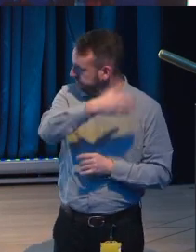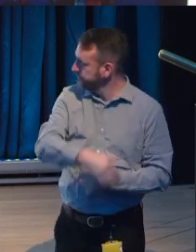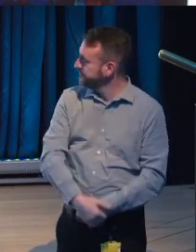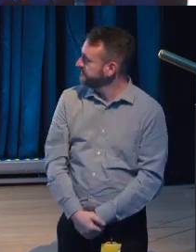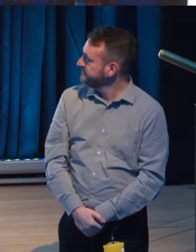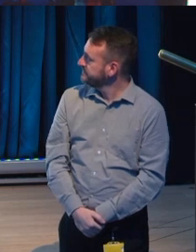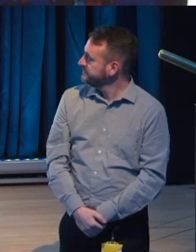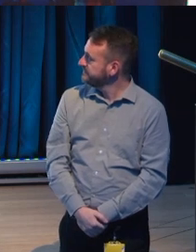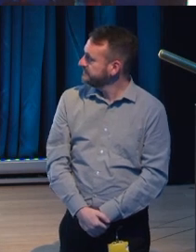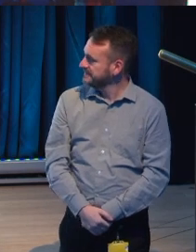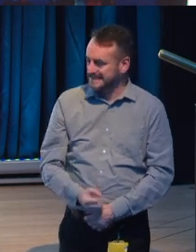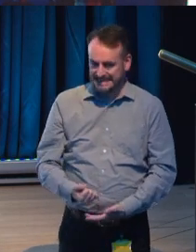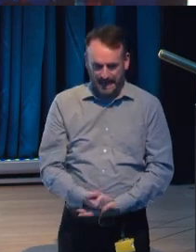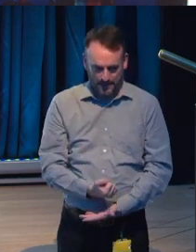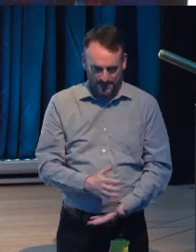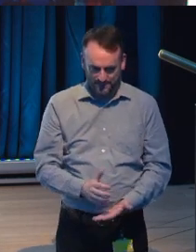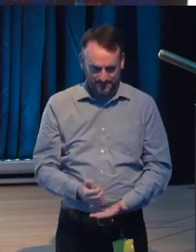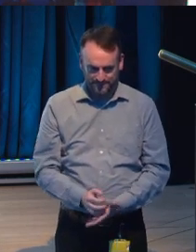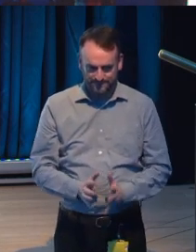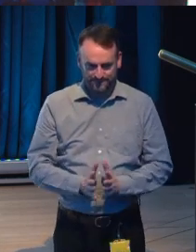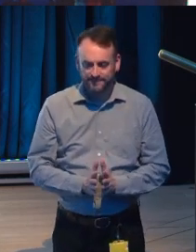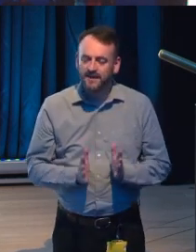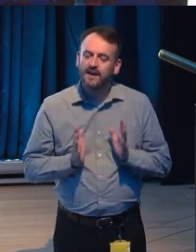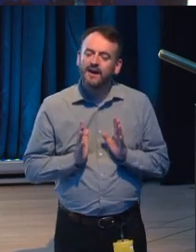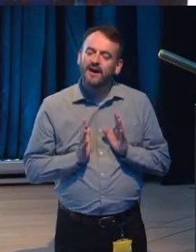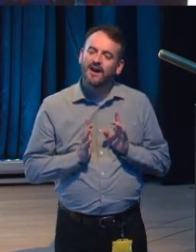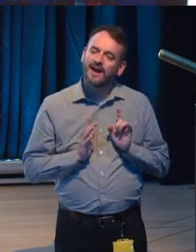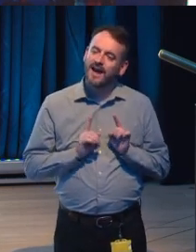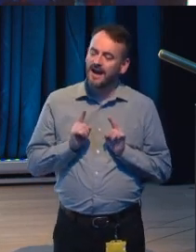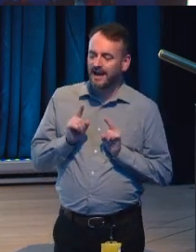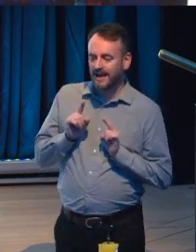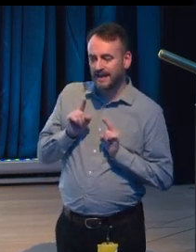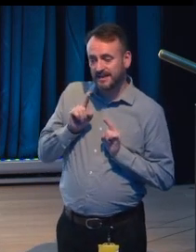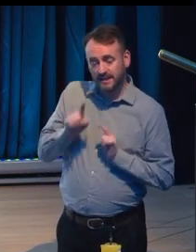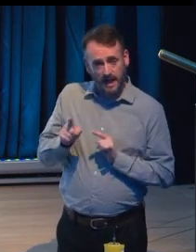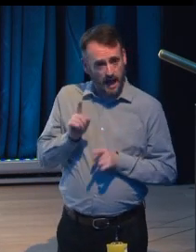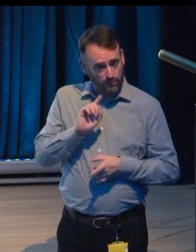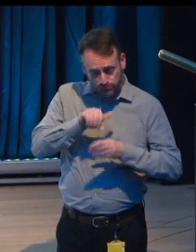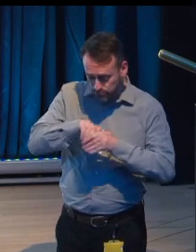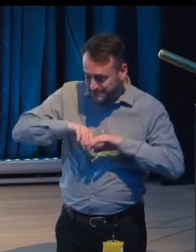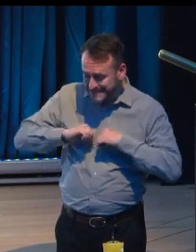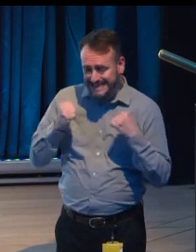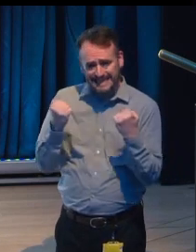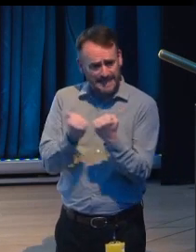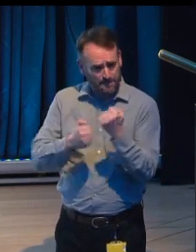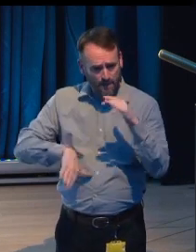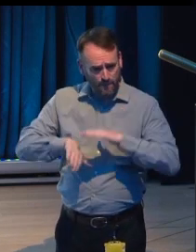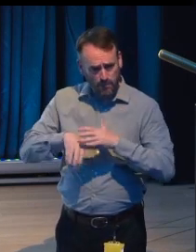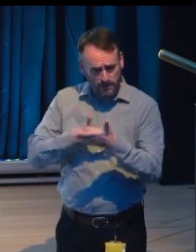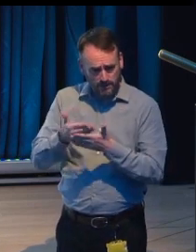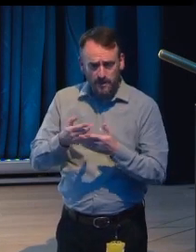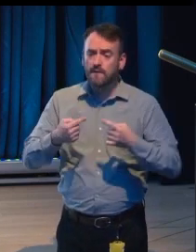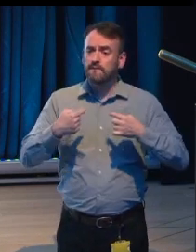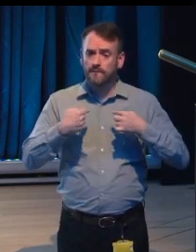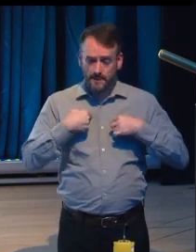Found it. So this is all around learning to collaborate and being a team player. So one of the things I found overwhelming this year